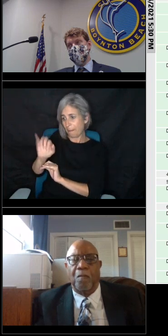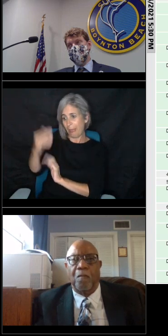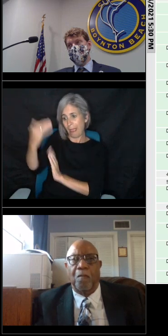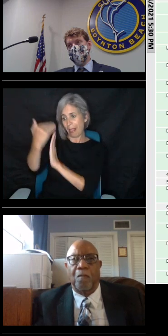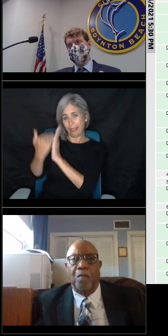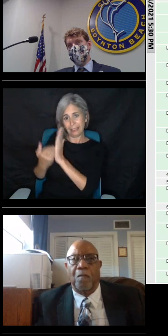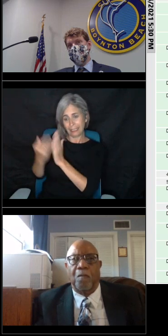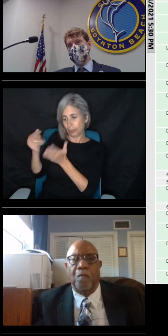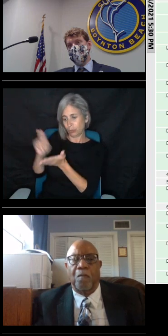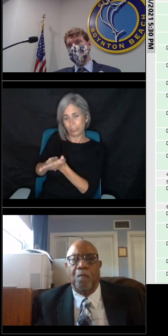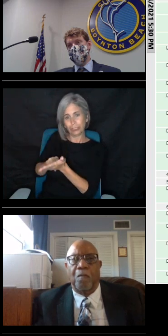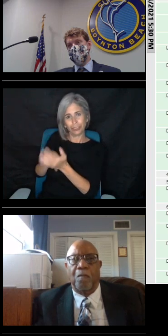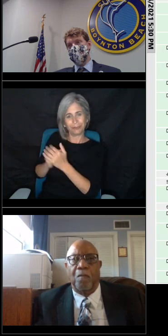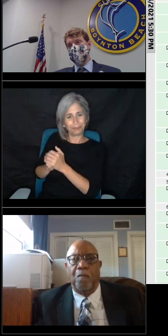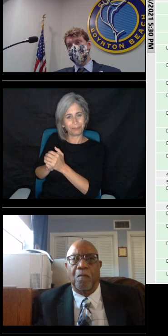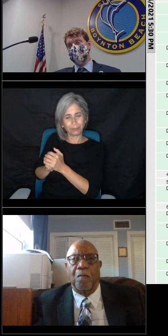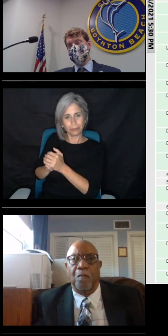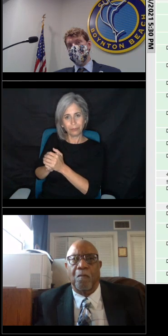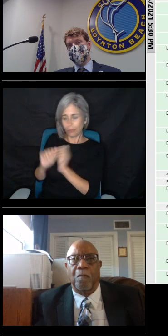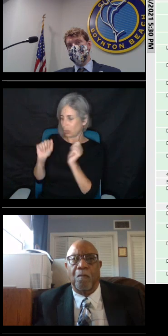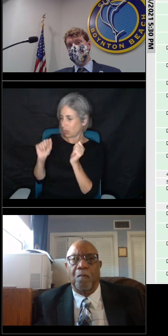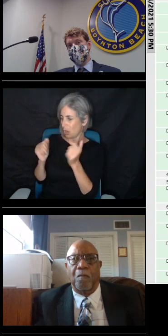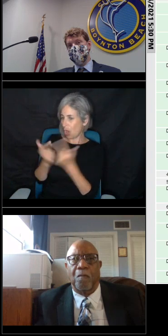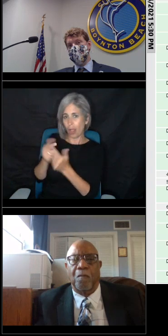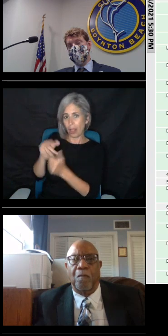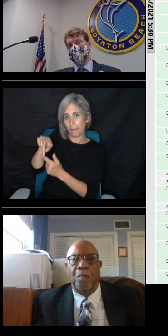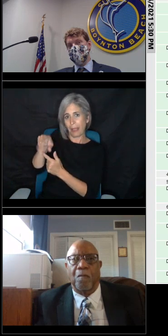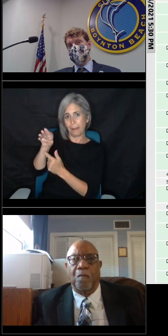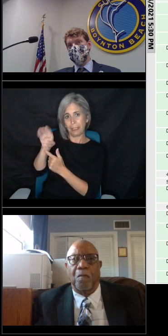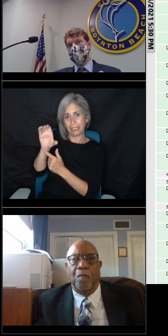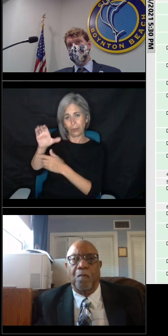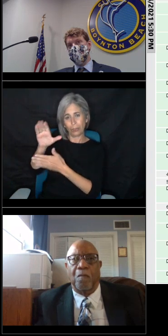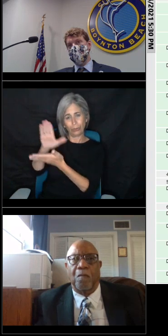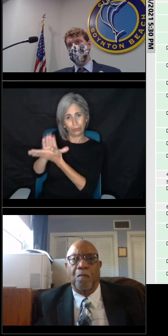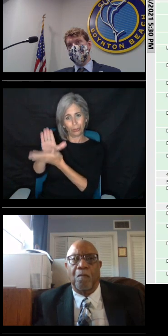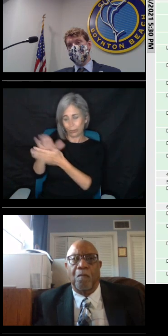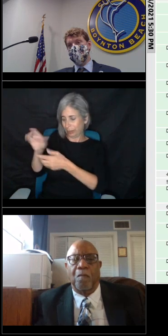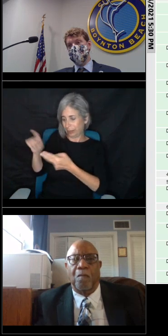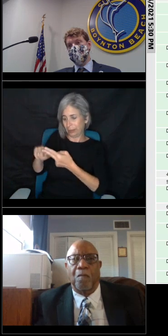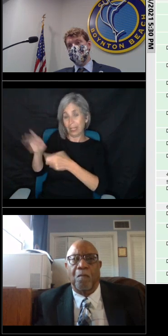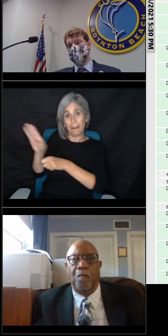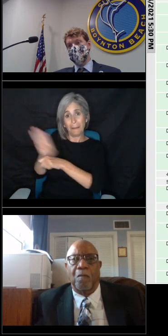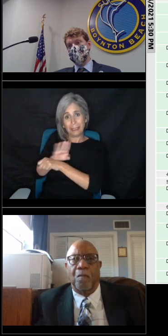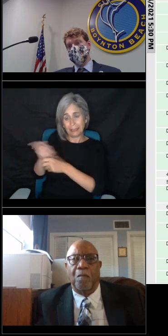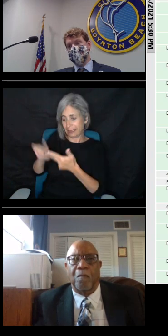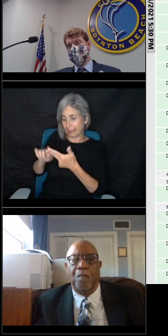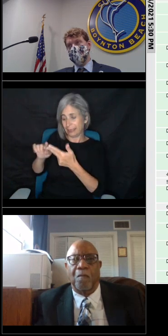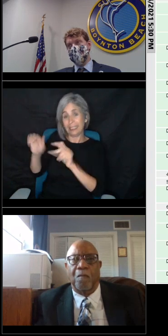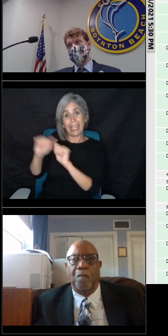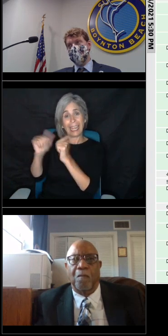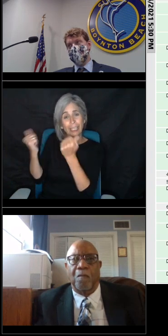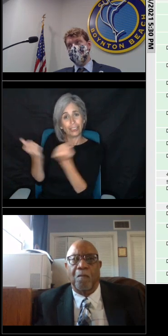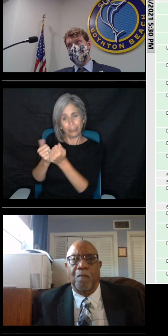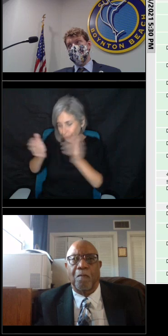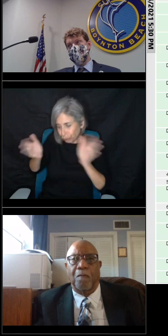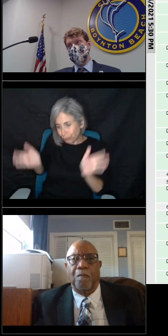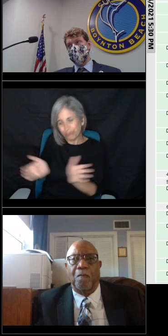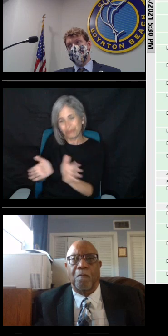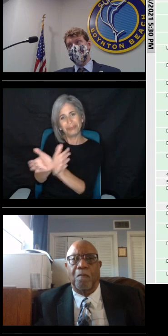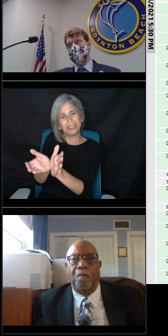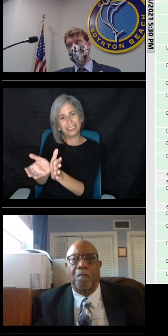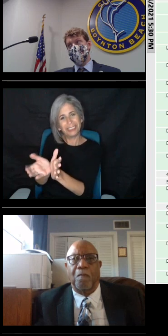to register. All Palm Beach County schools, businesses, and agencies are encouraged to get